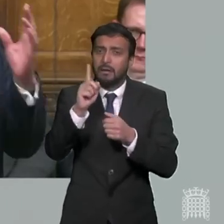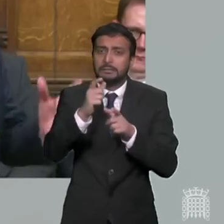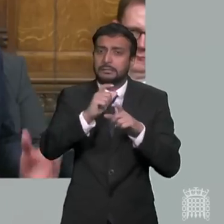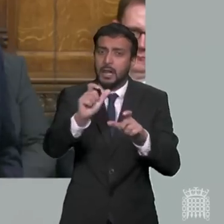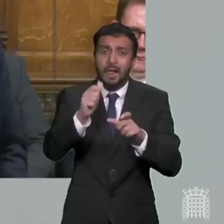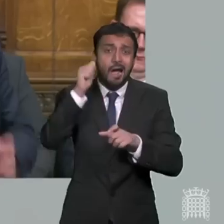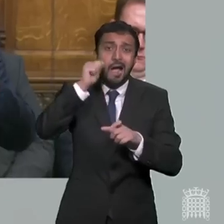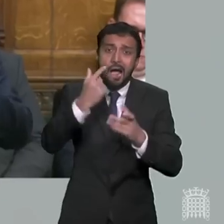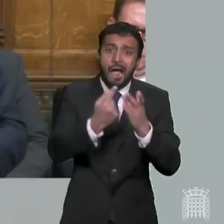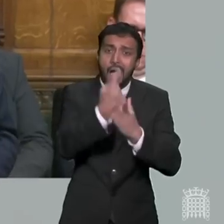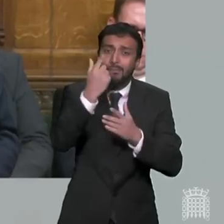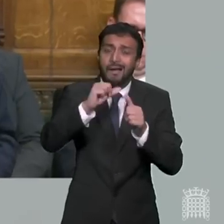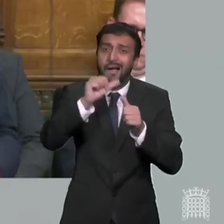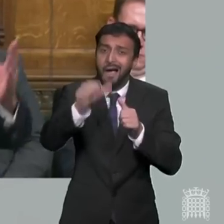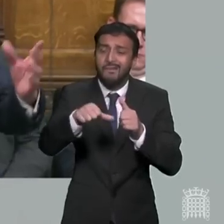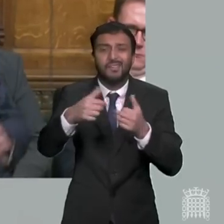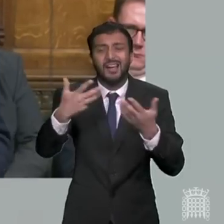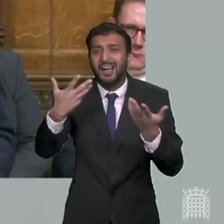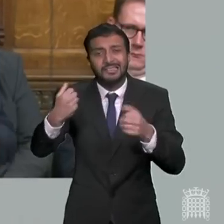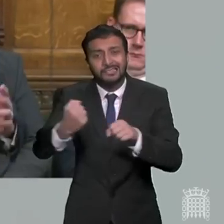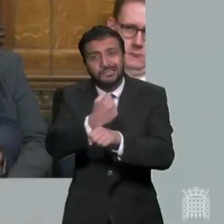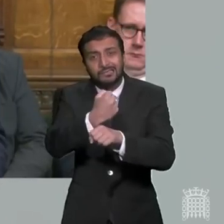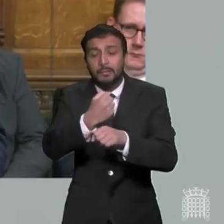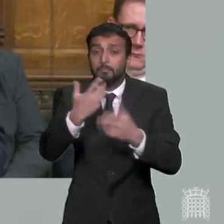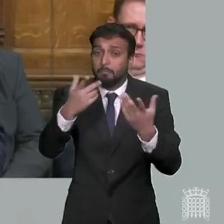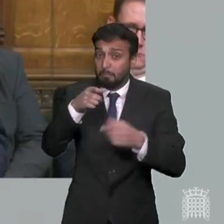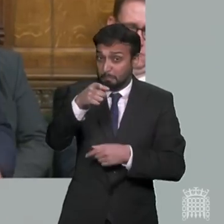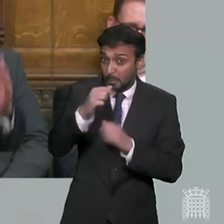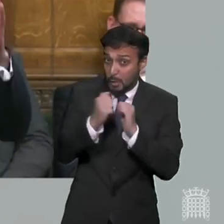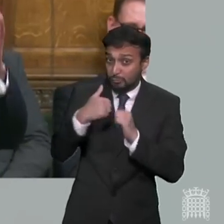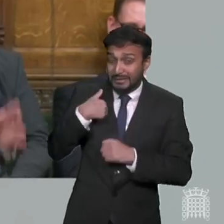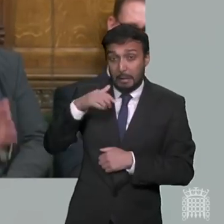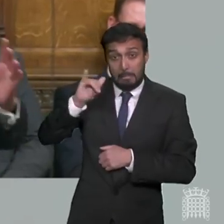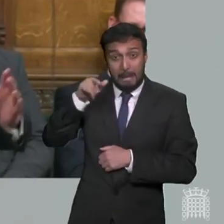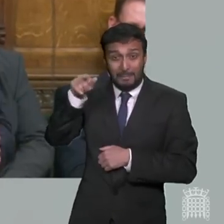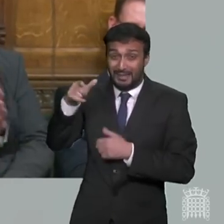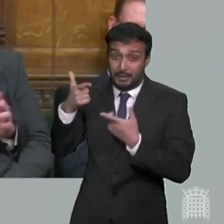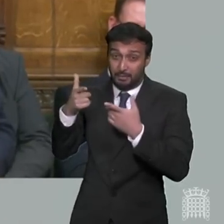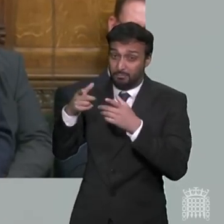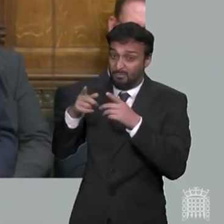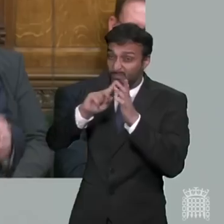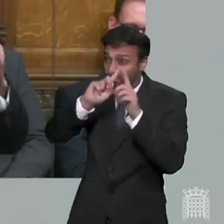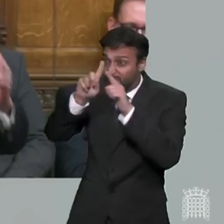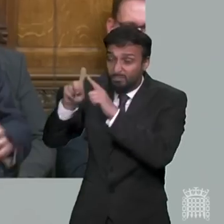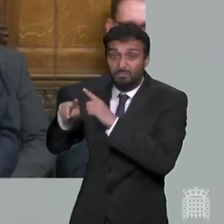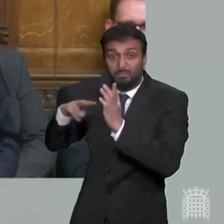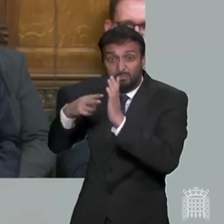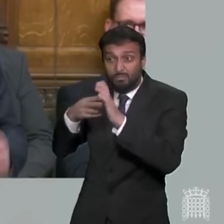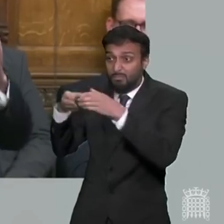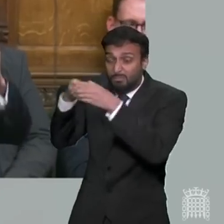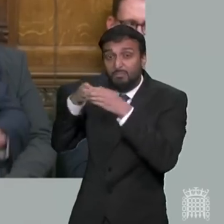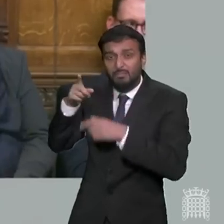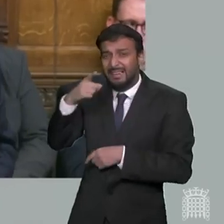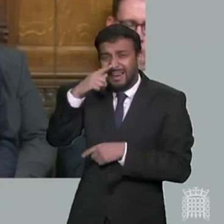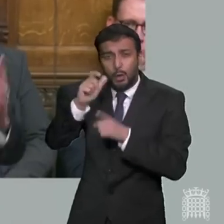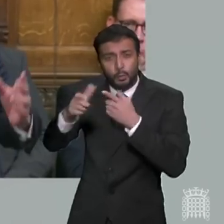departments, regulators and industry, perhaps guided by an anti-scams task force, could do far more to stop scams happening in the first place? And